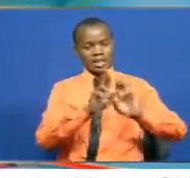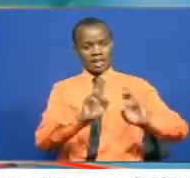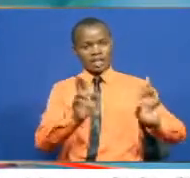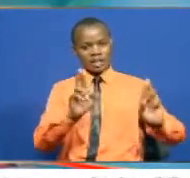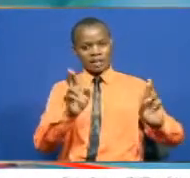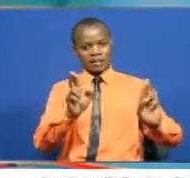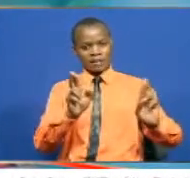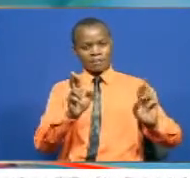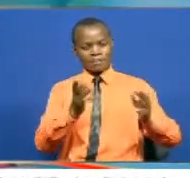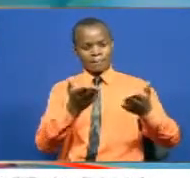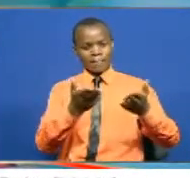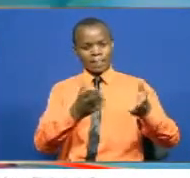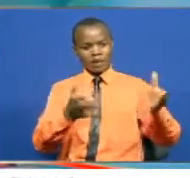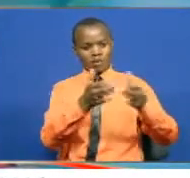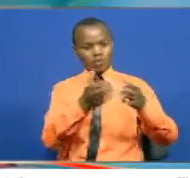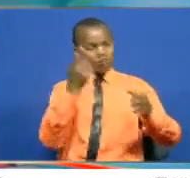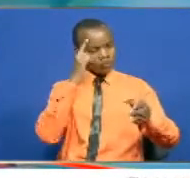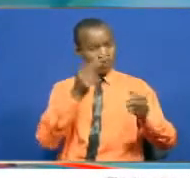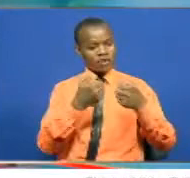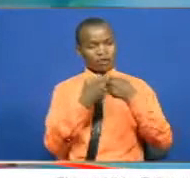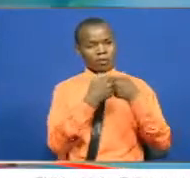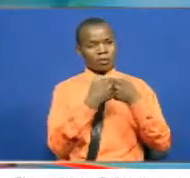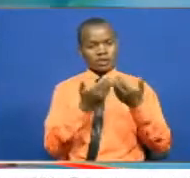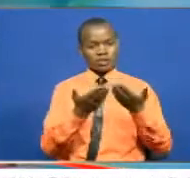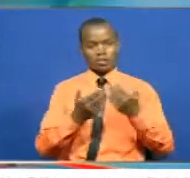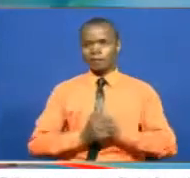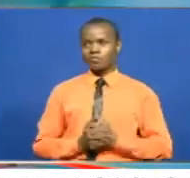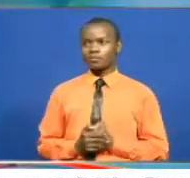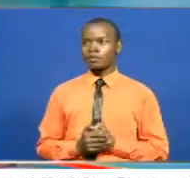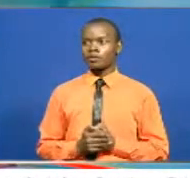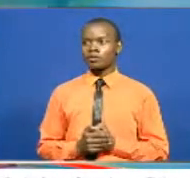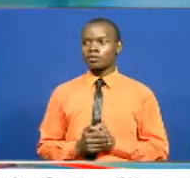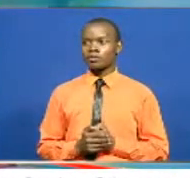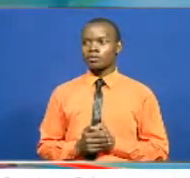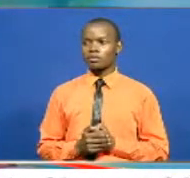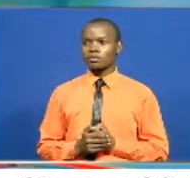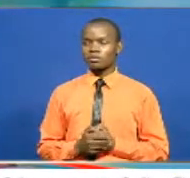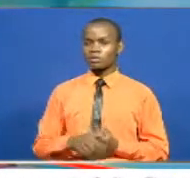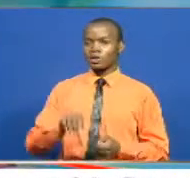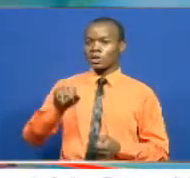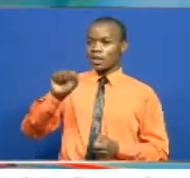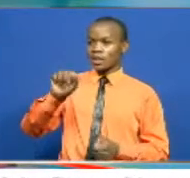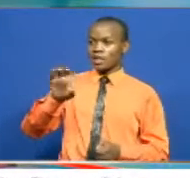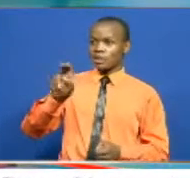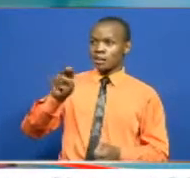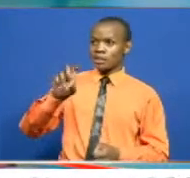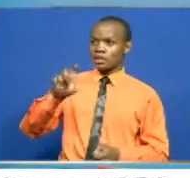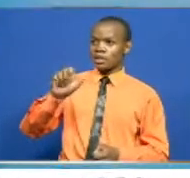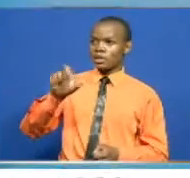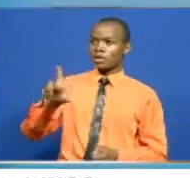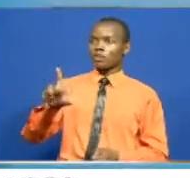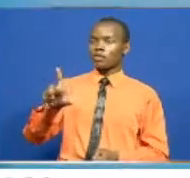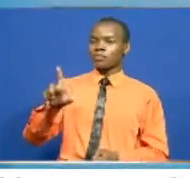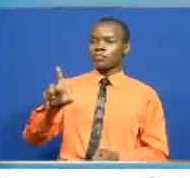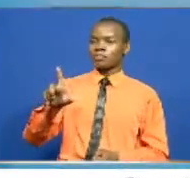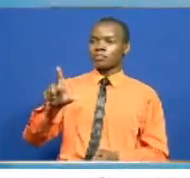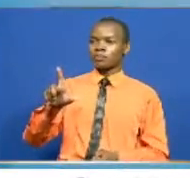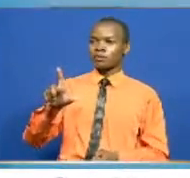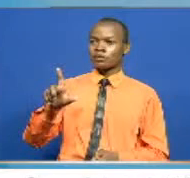their side for this competition? You see, with Senegal, you know Senegal,